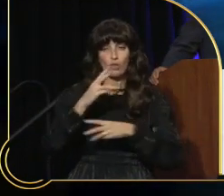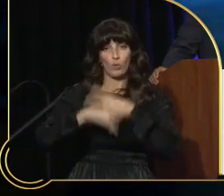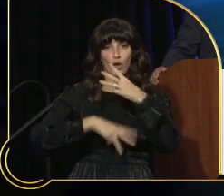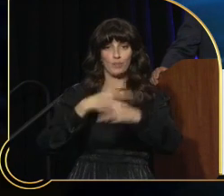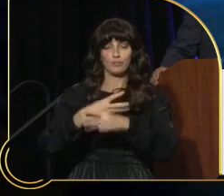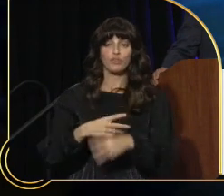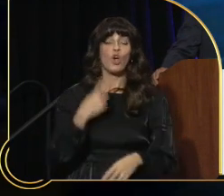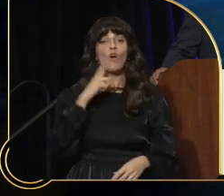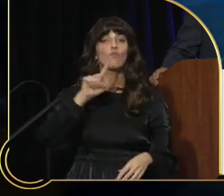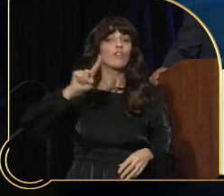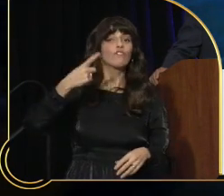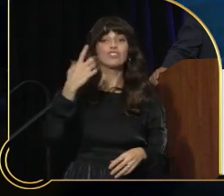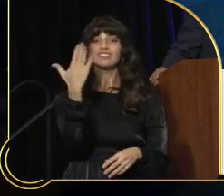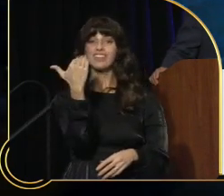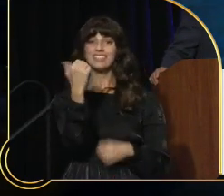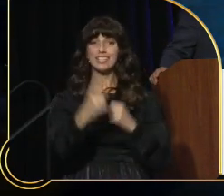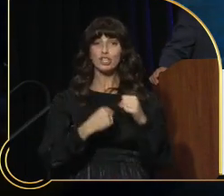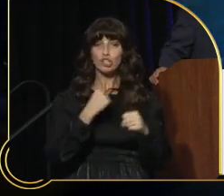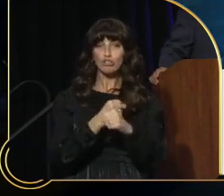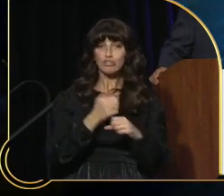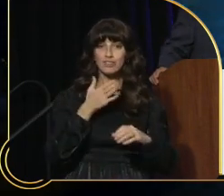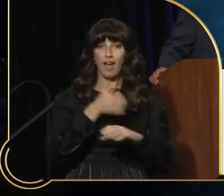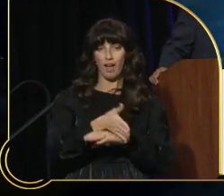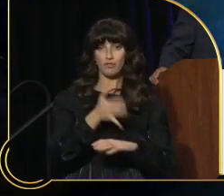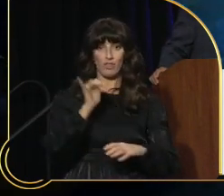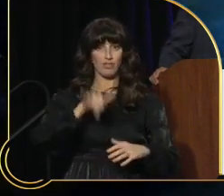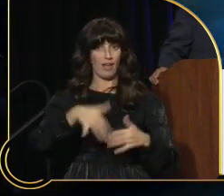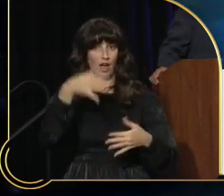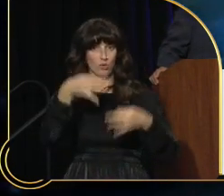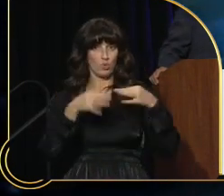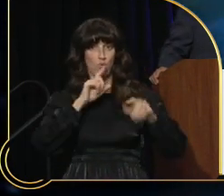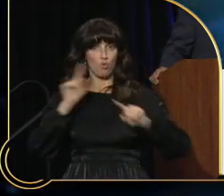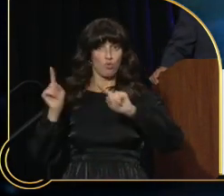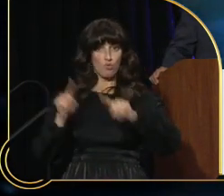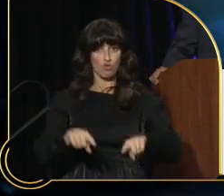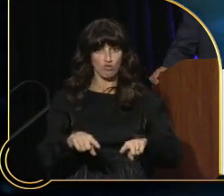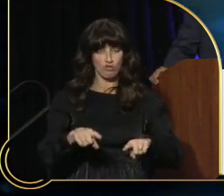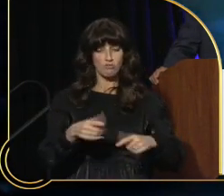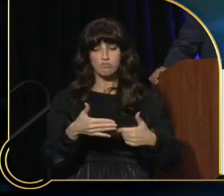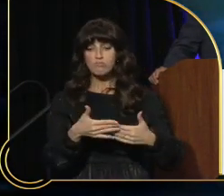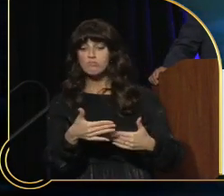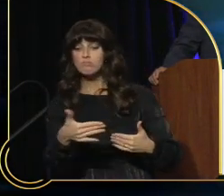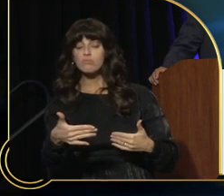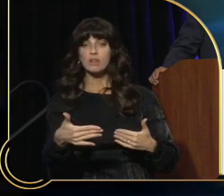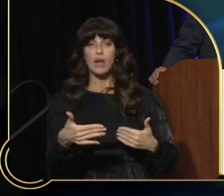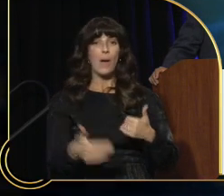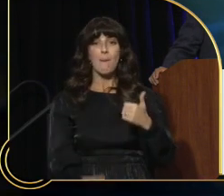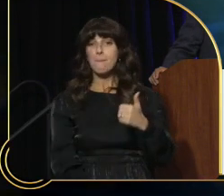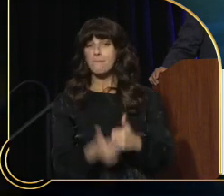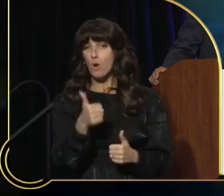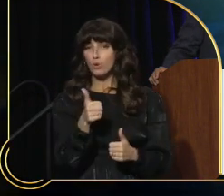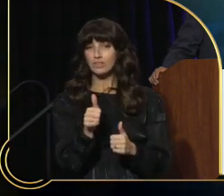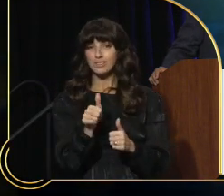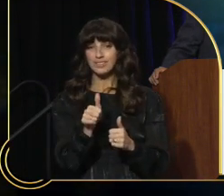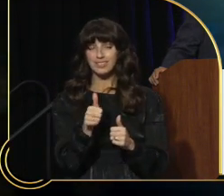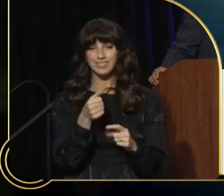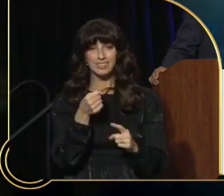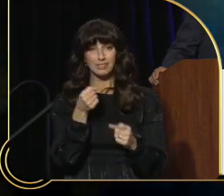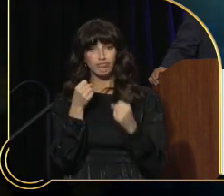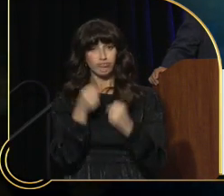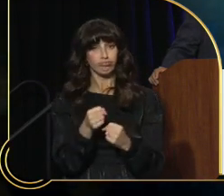For the first 15 years after this court order, its most significant effect was in the rebuilding